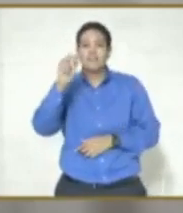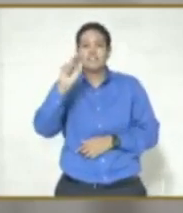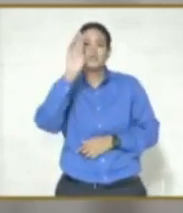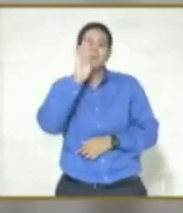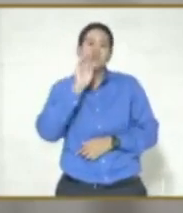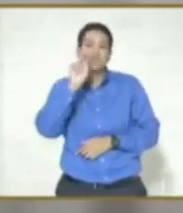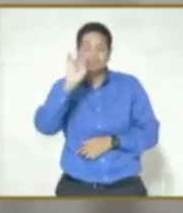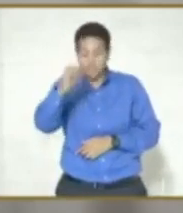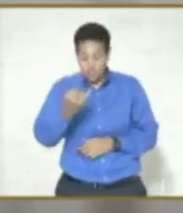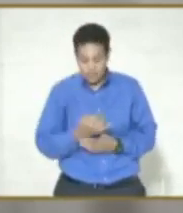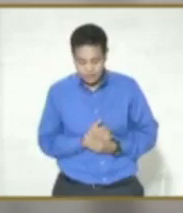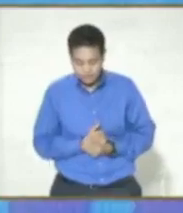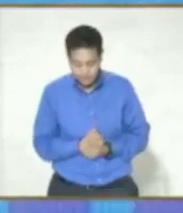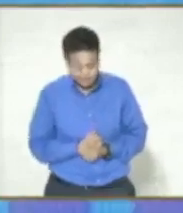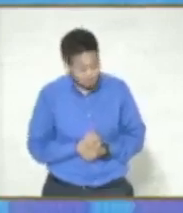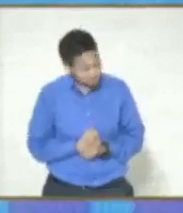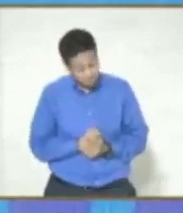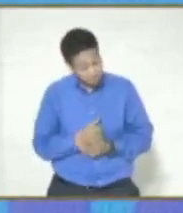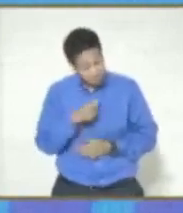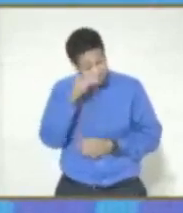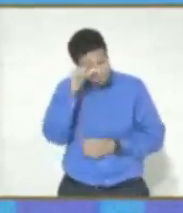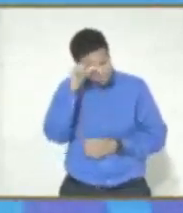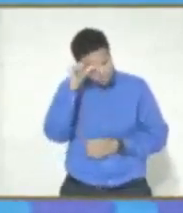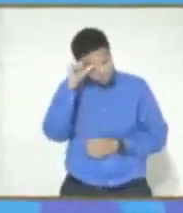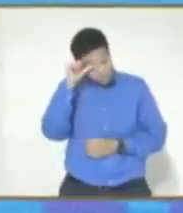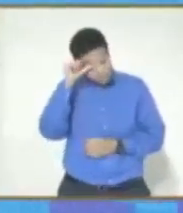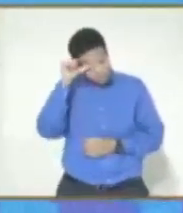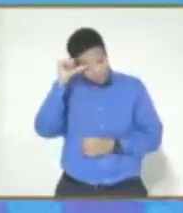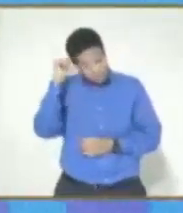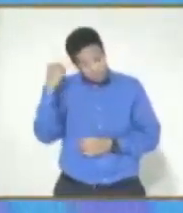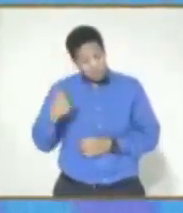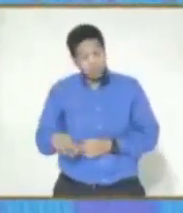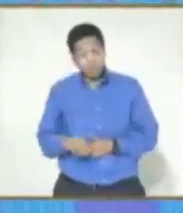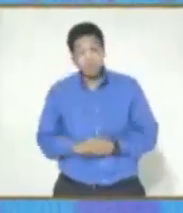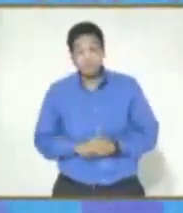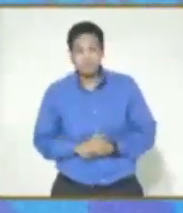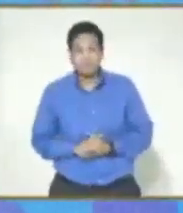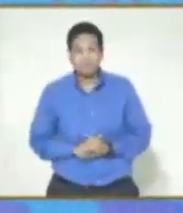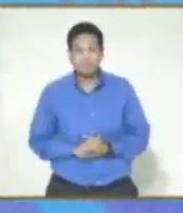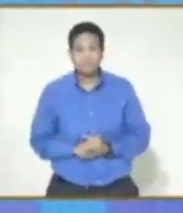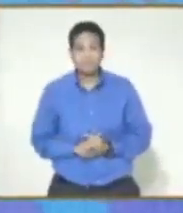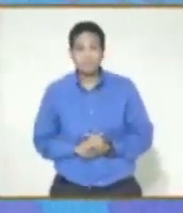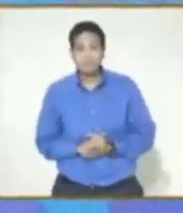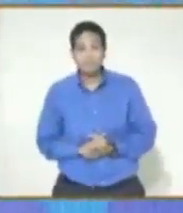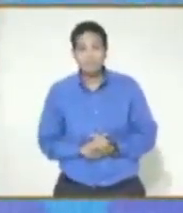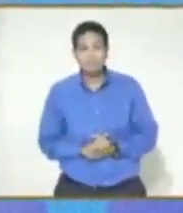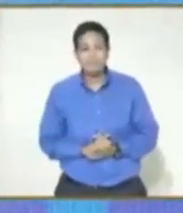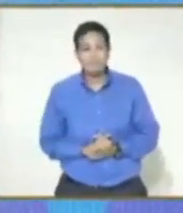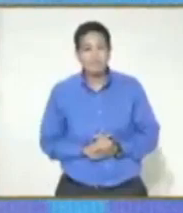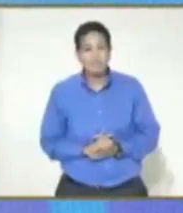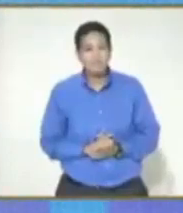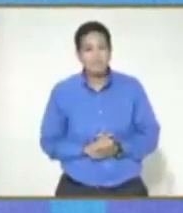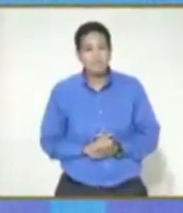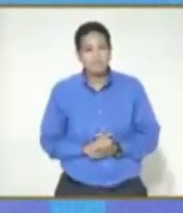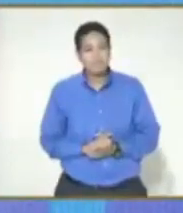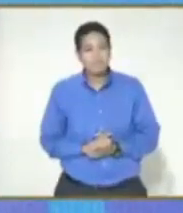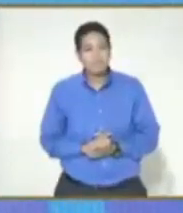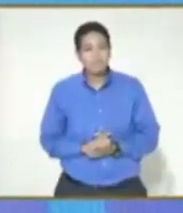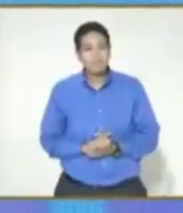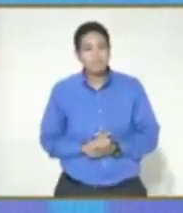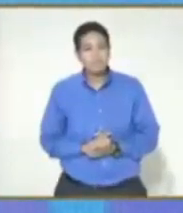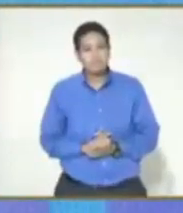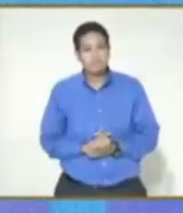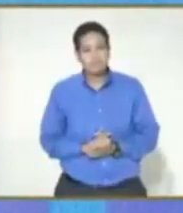TVJ. Let me, first of all, respond to the first question posed